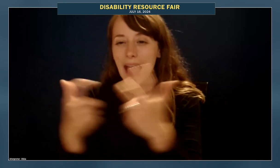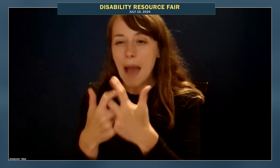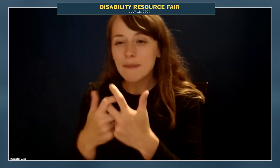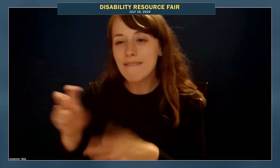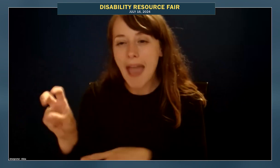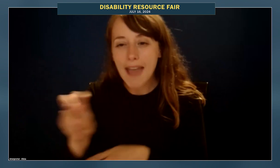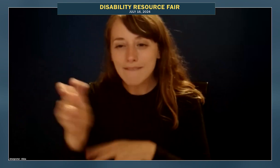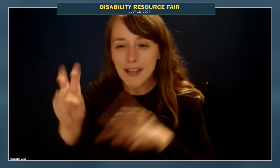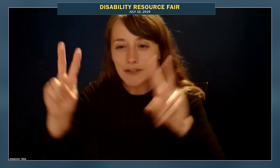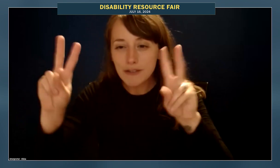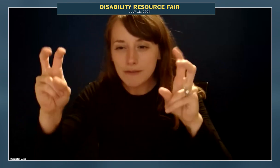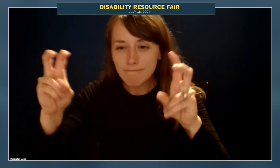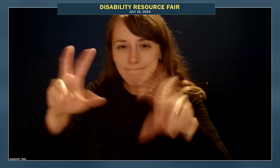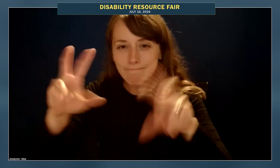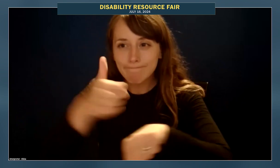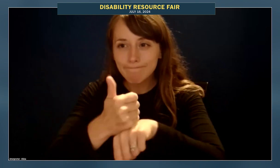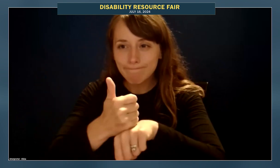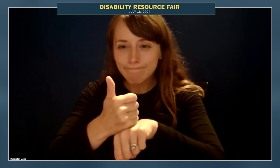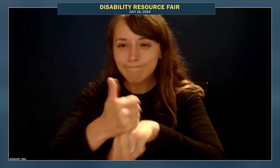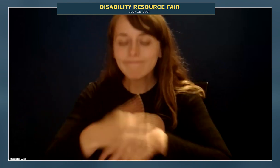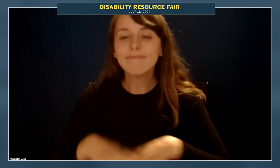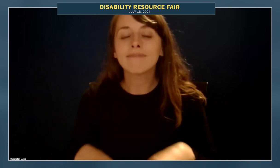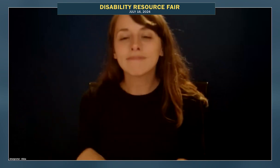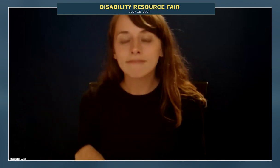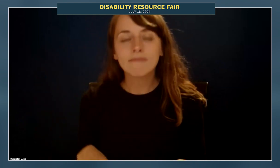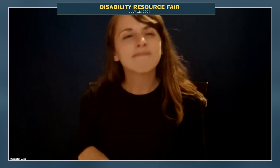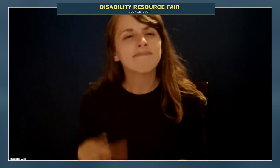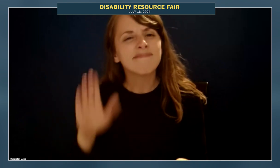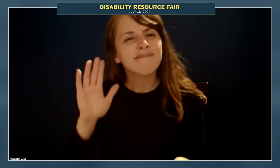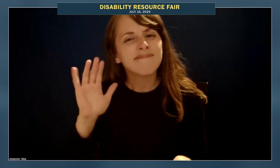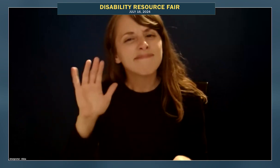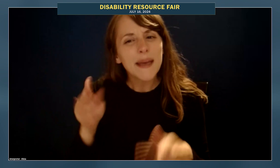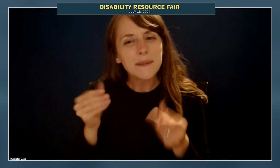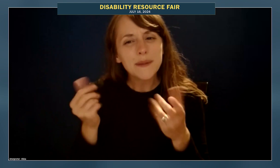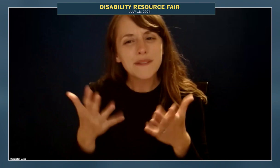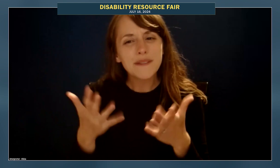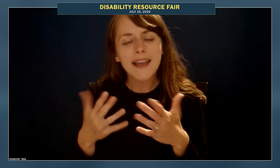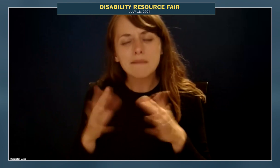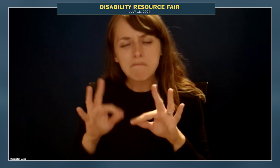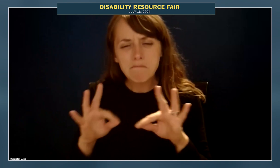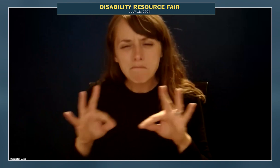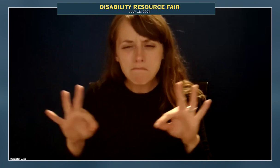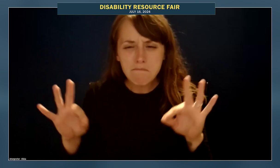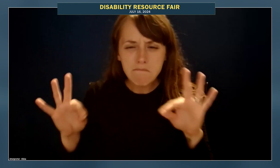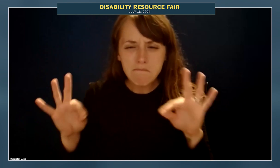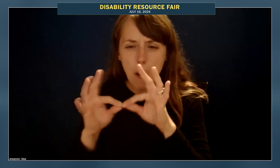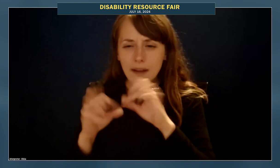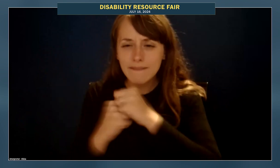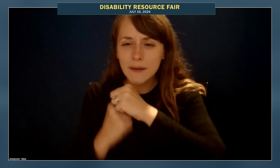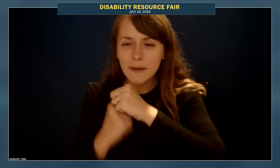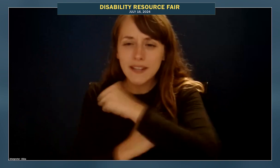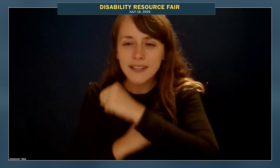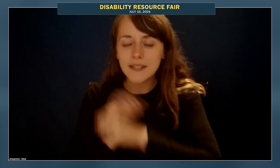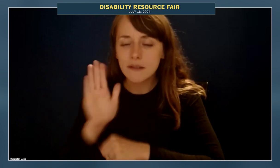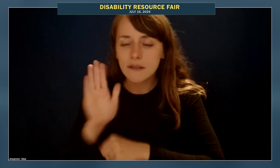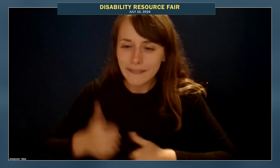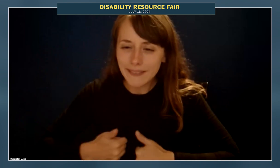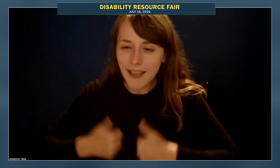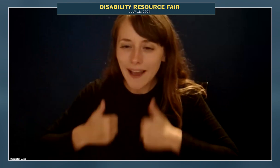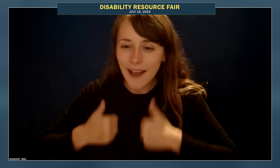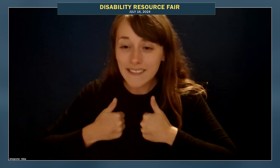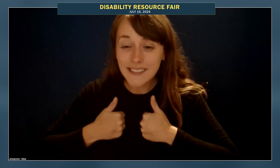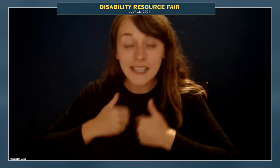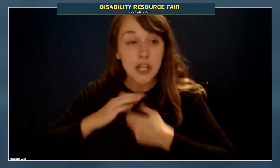known entities can offer foundational undergirding in our lives and can help lower